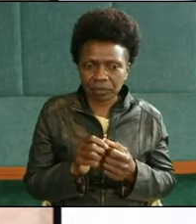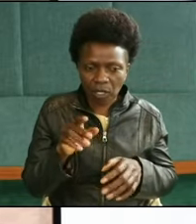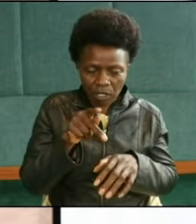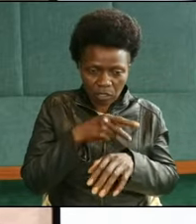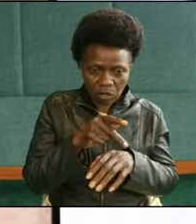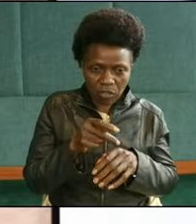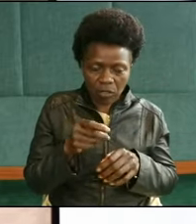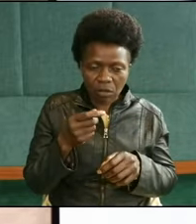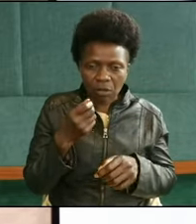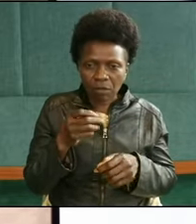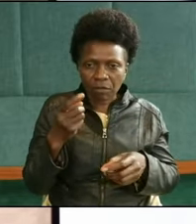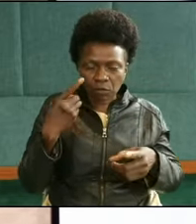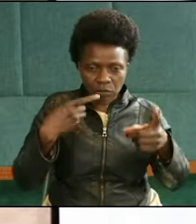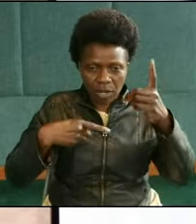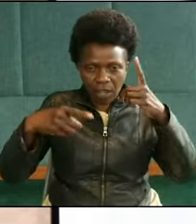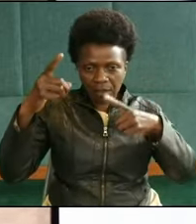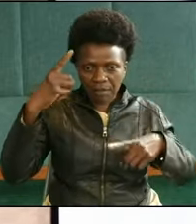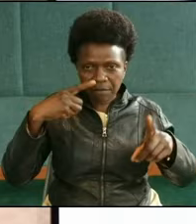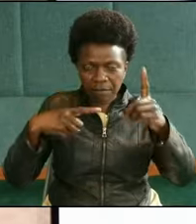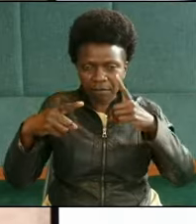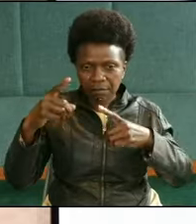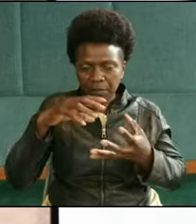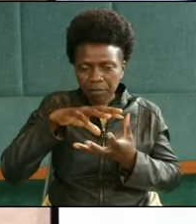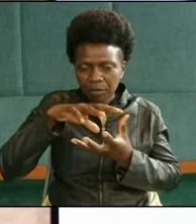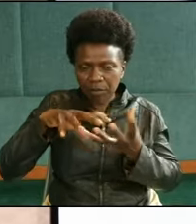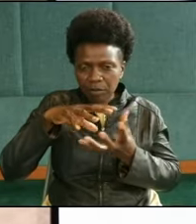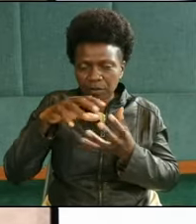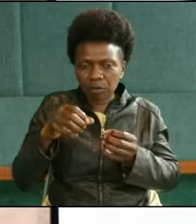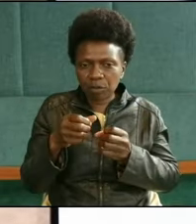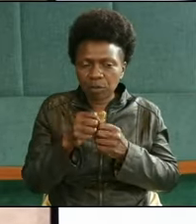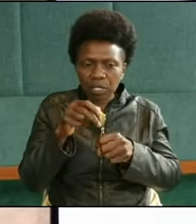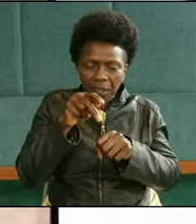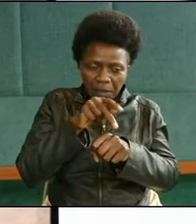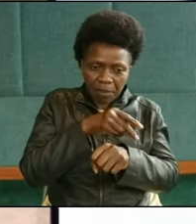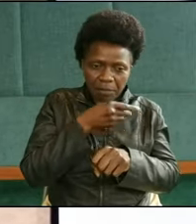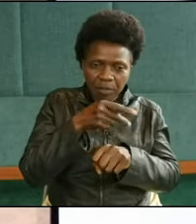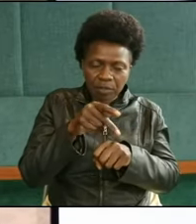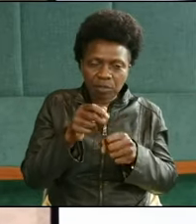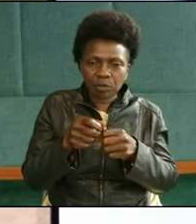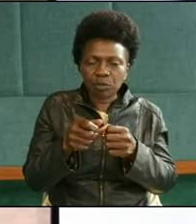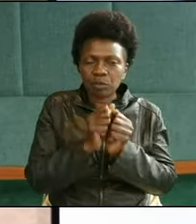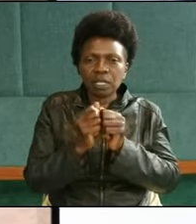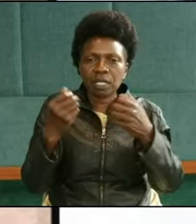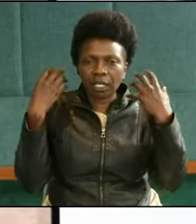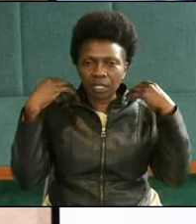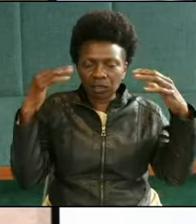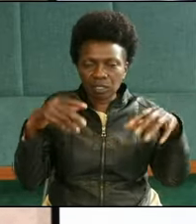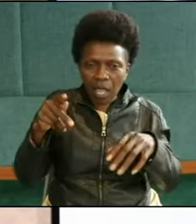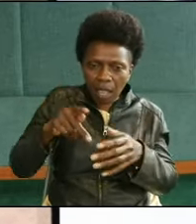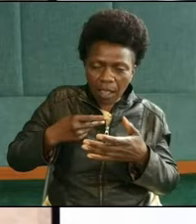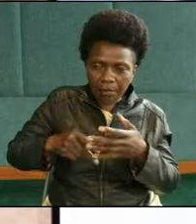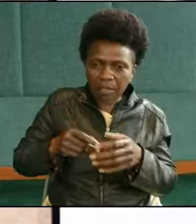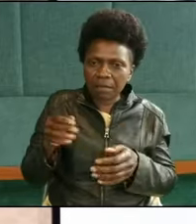songs of triumph mingle with the music from angels' harps,